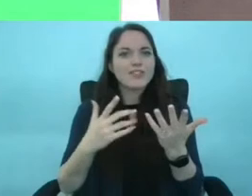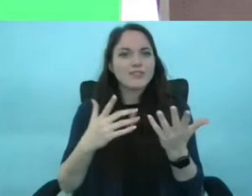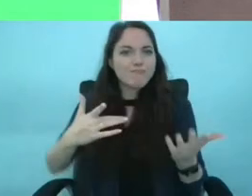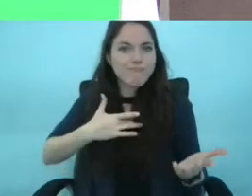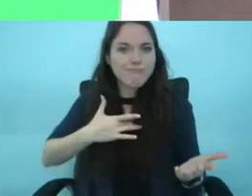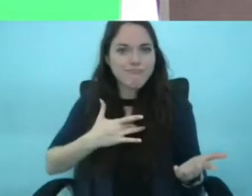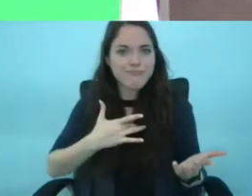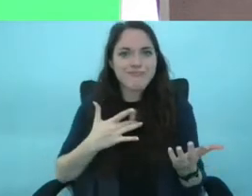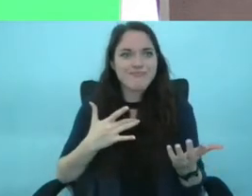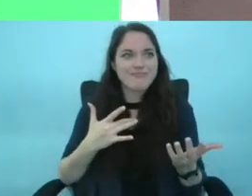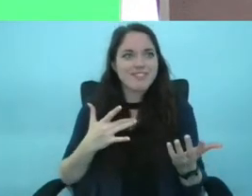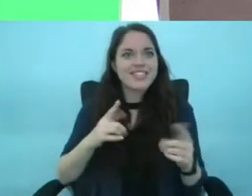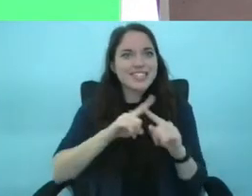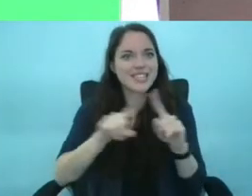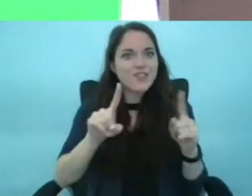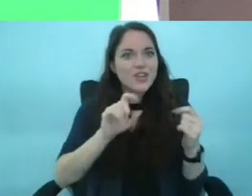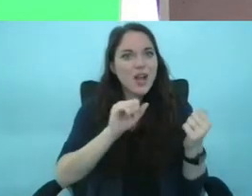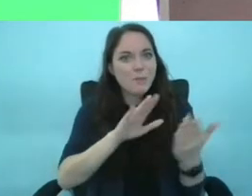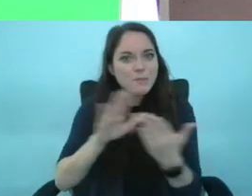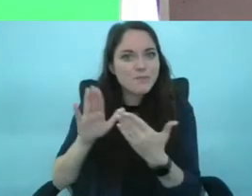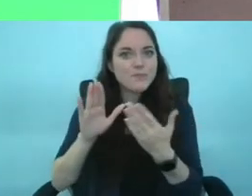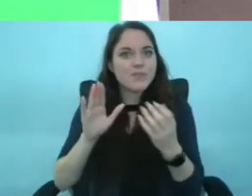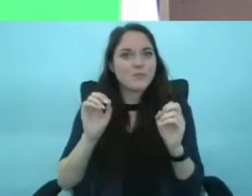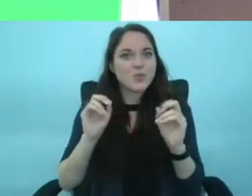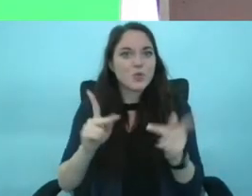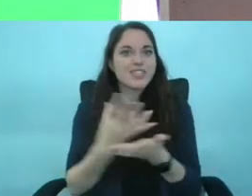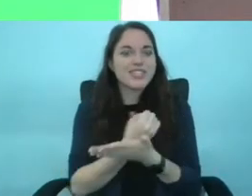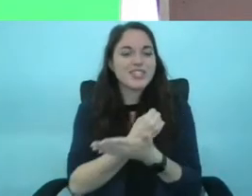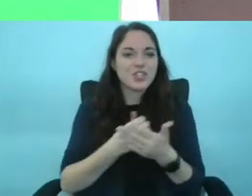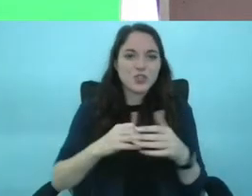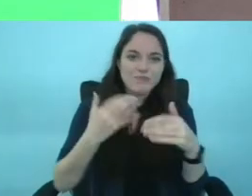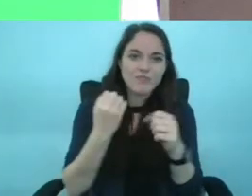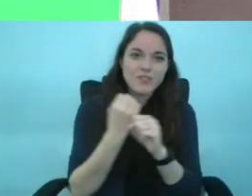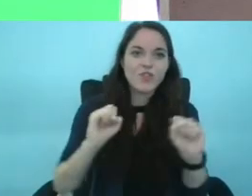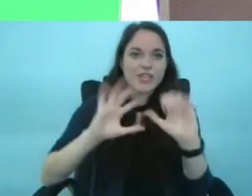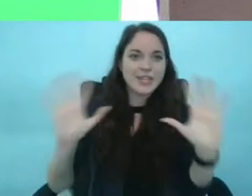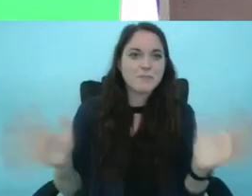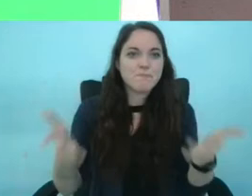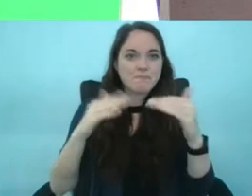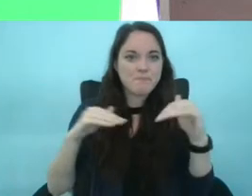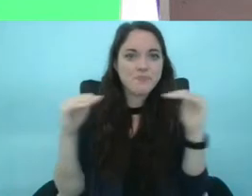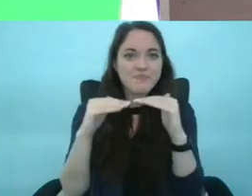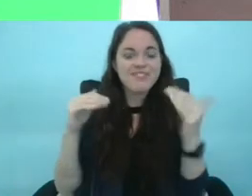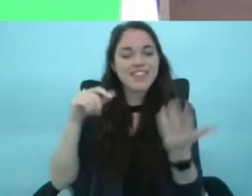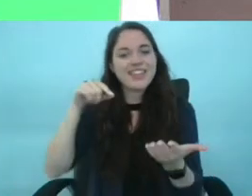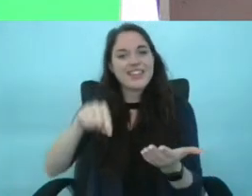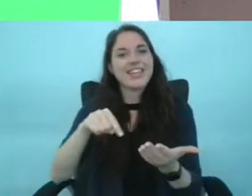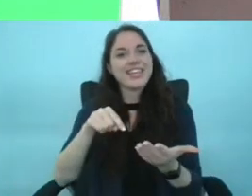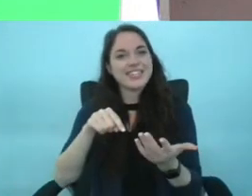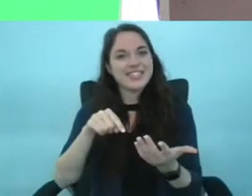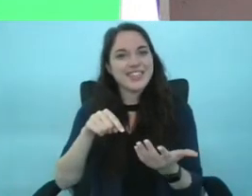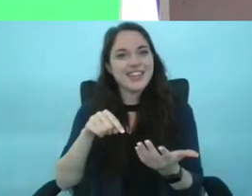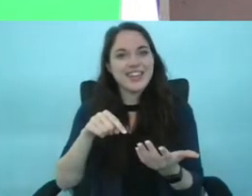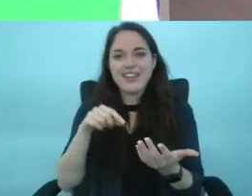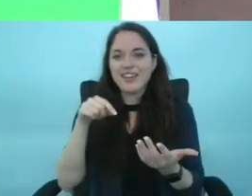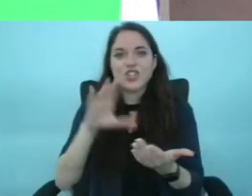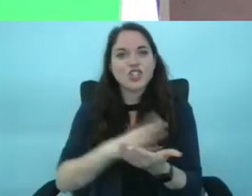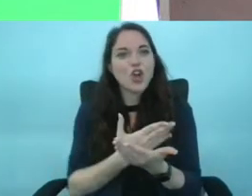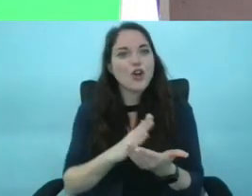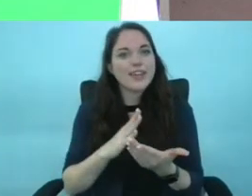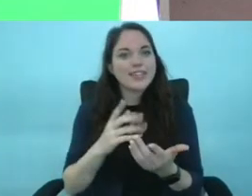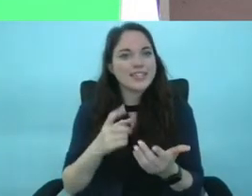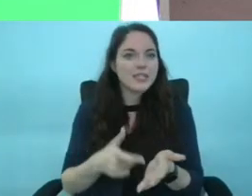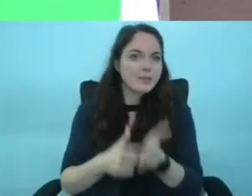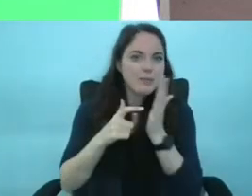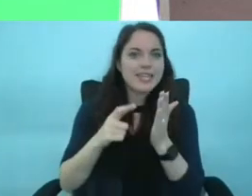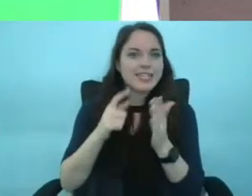freedom. Steeped in religious expression, the song is a demand for faith, aware of history